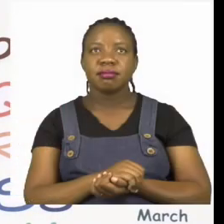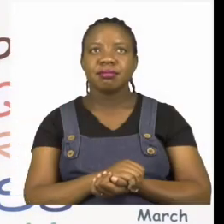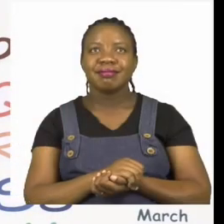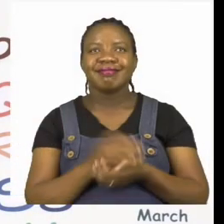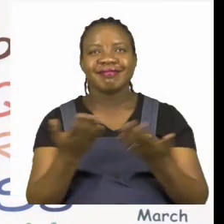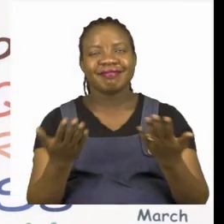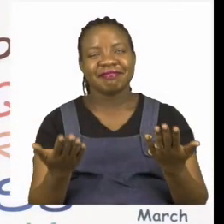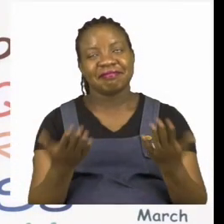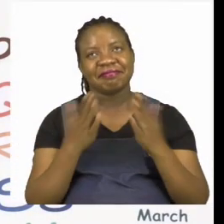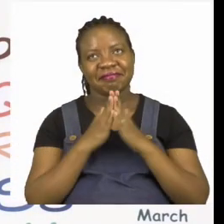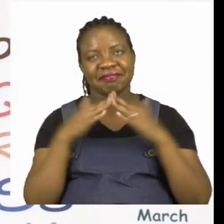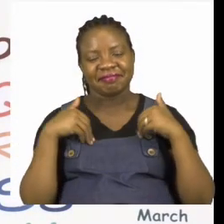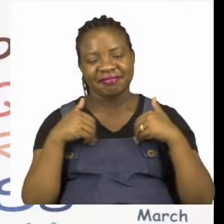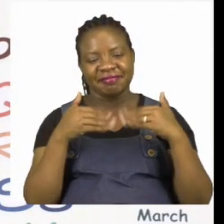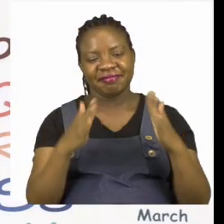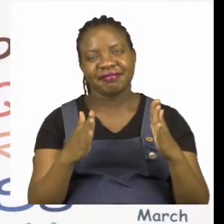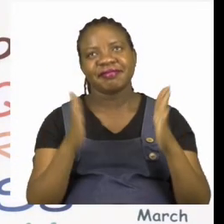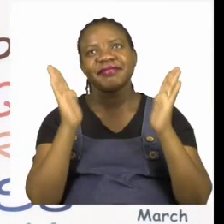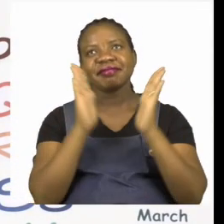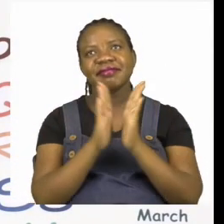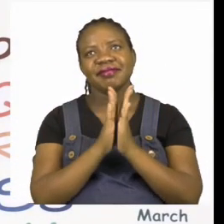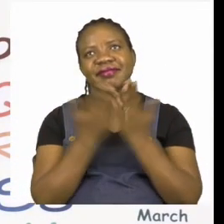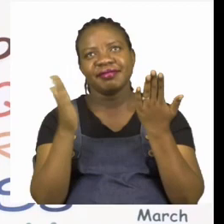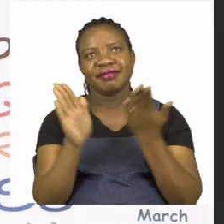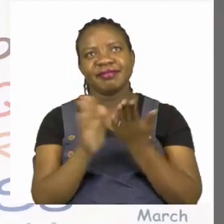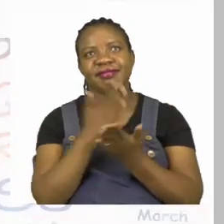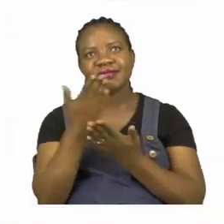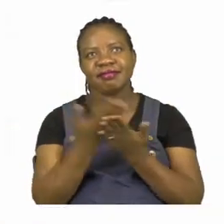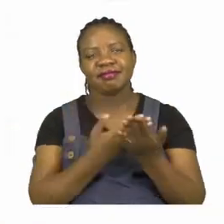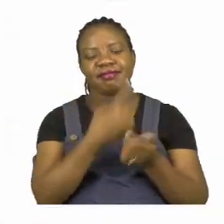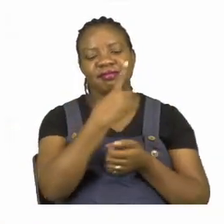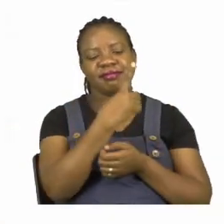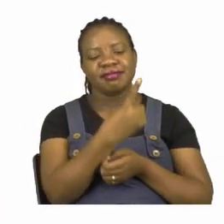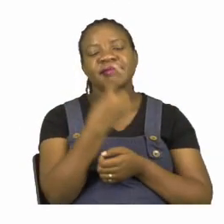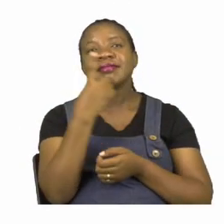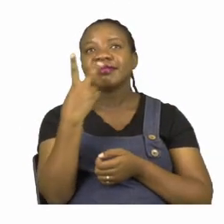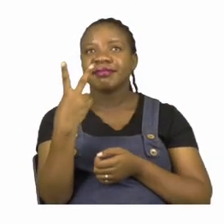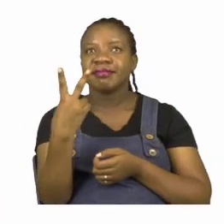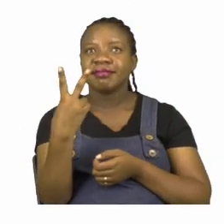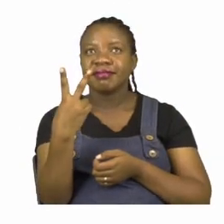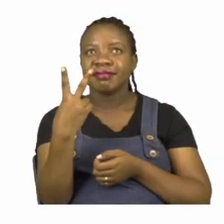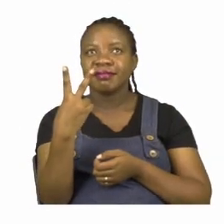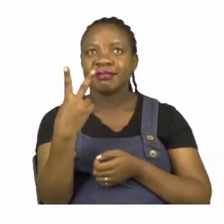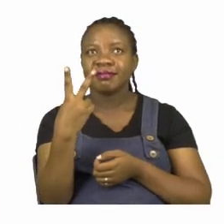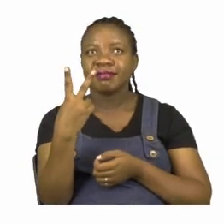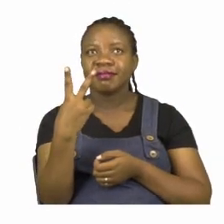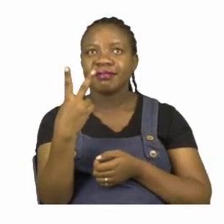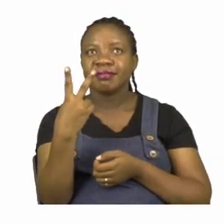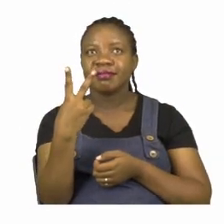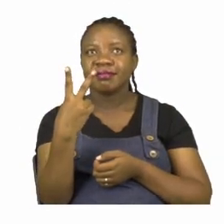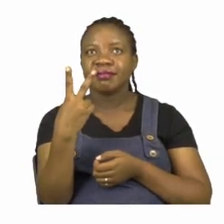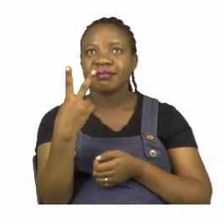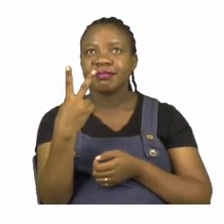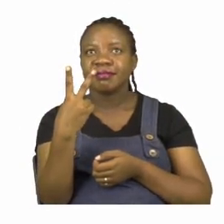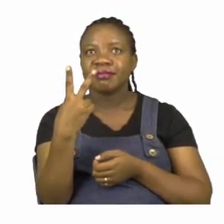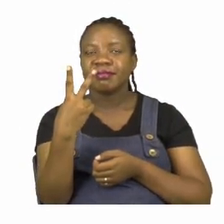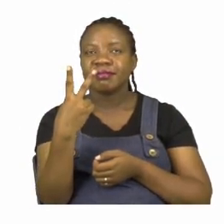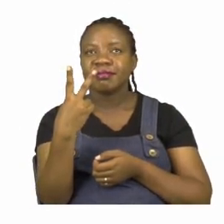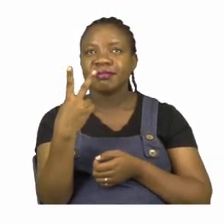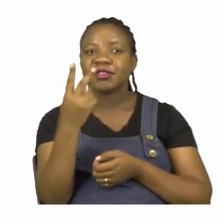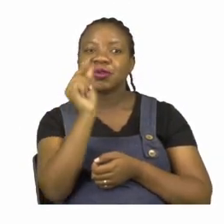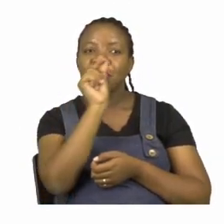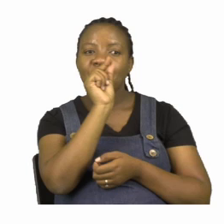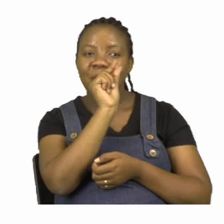Let's start our lesson today, boys and girls, by going to page 12. On page 12, we are going to be doing a